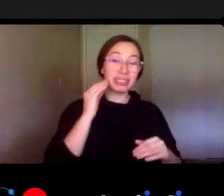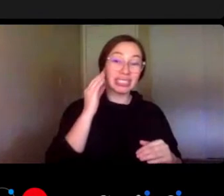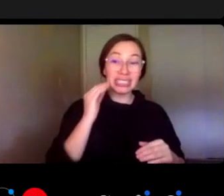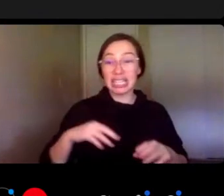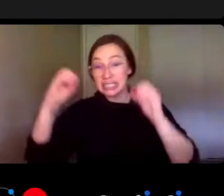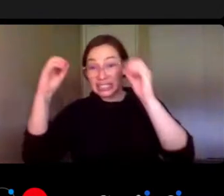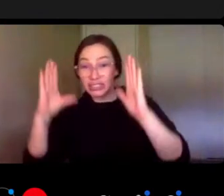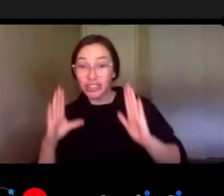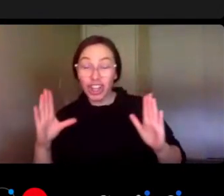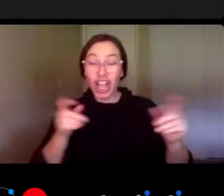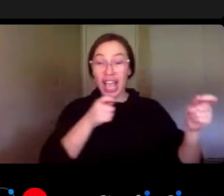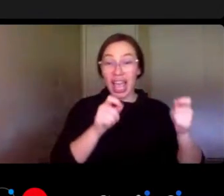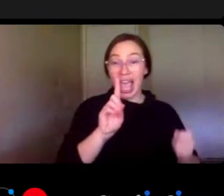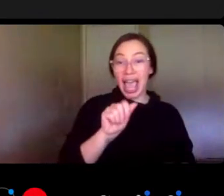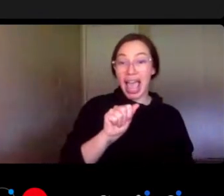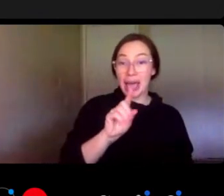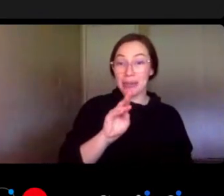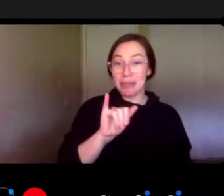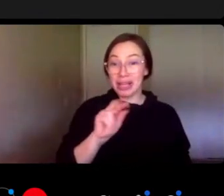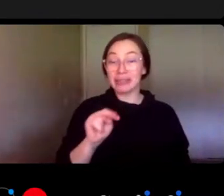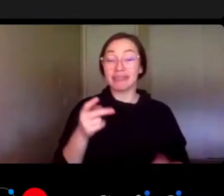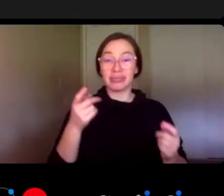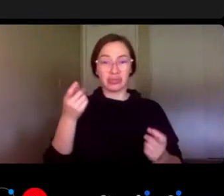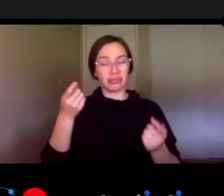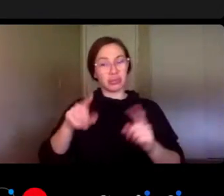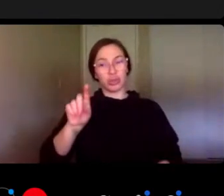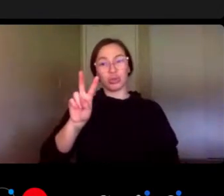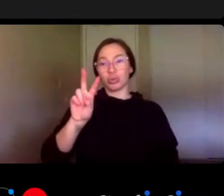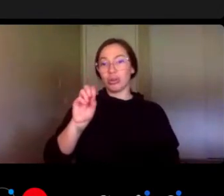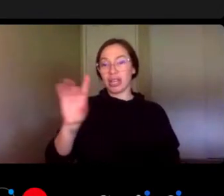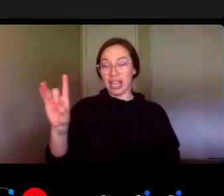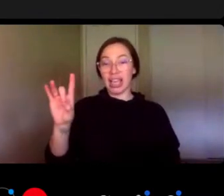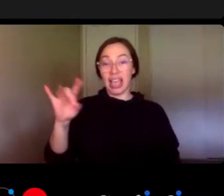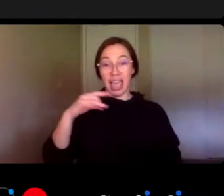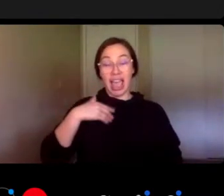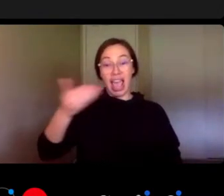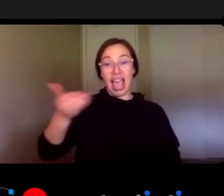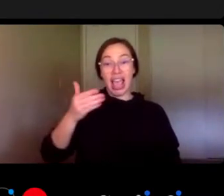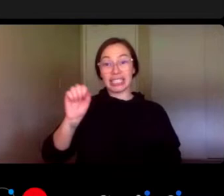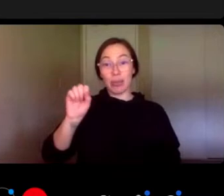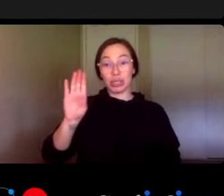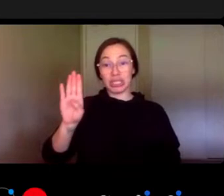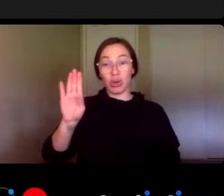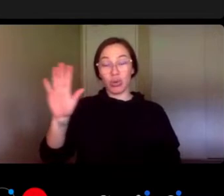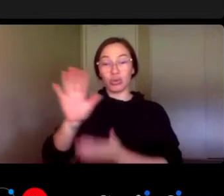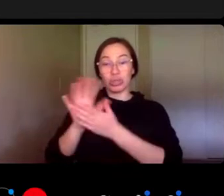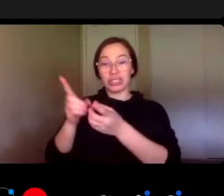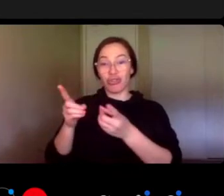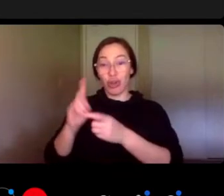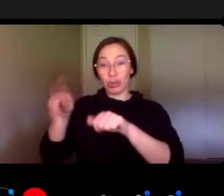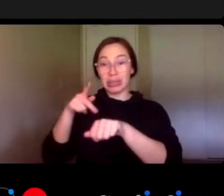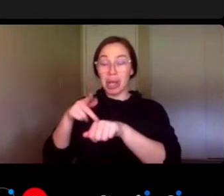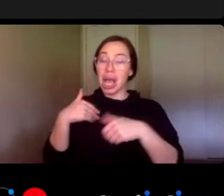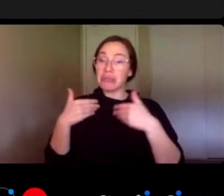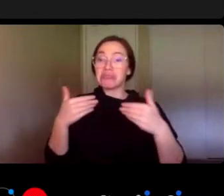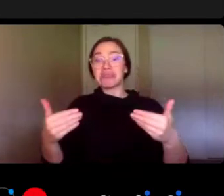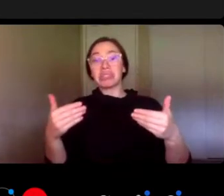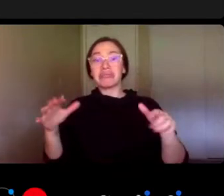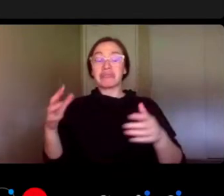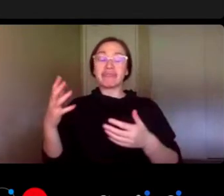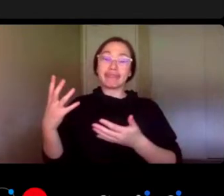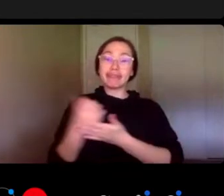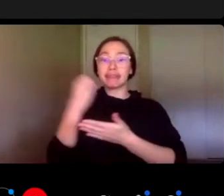administrator. 2008, I wasn't hired in San Bernardino City Unified as a principal, and I took the chance of applying here and